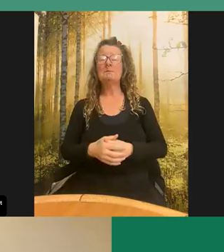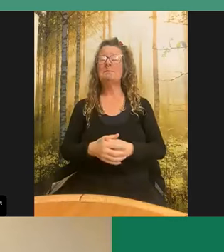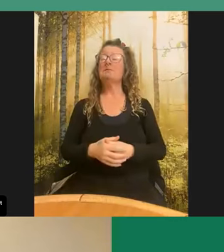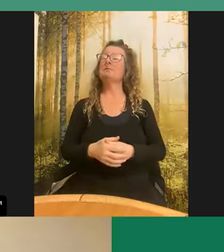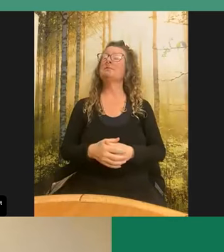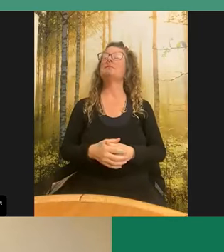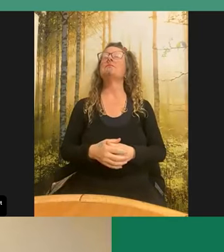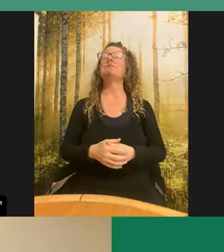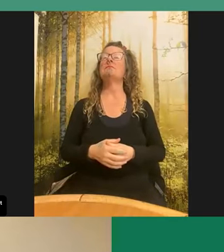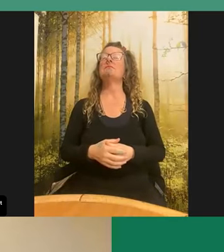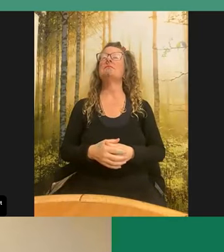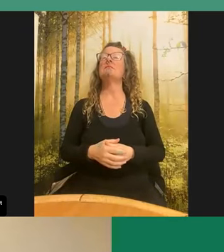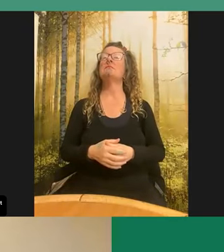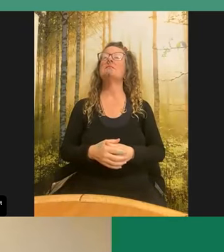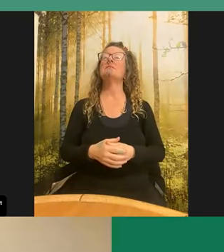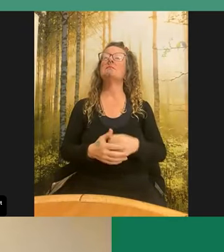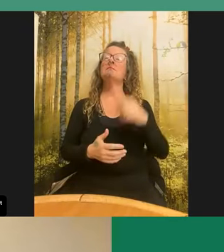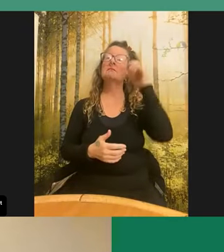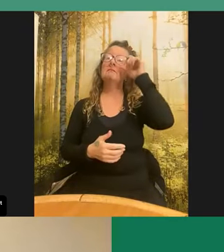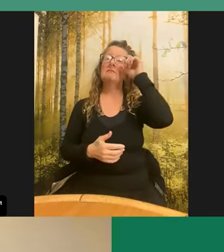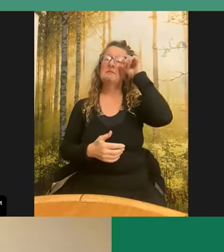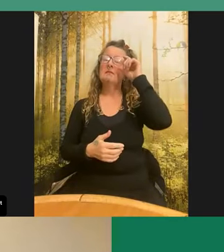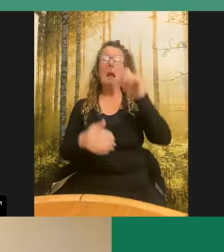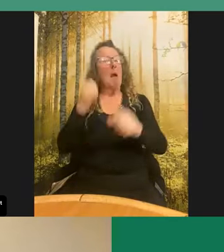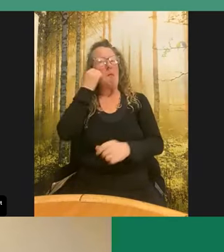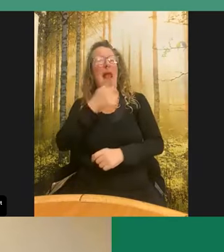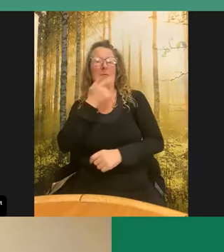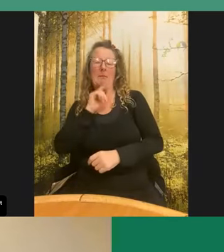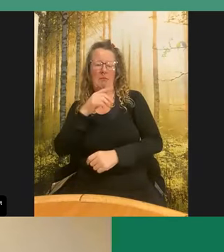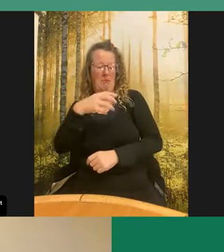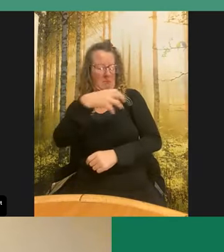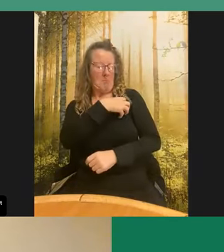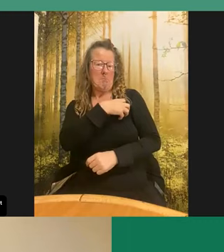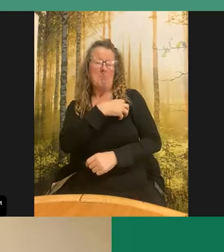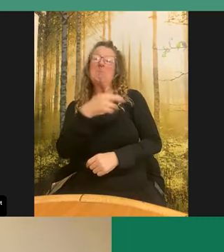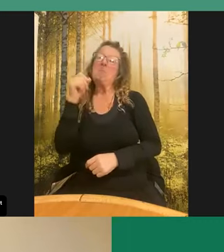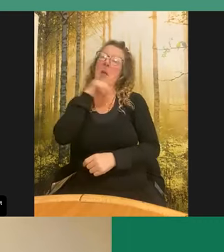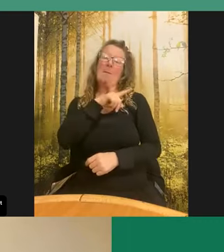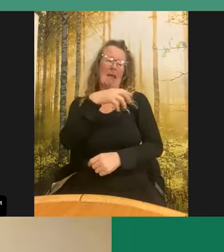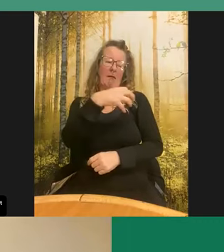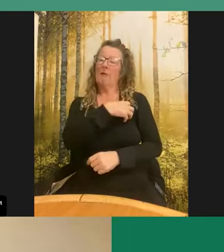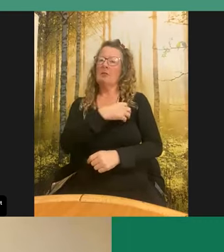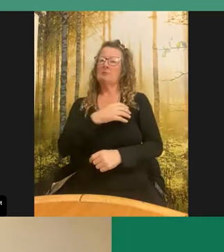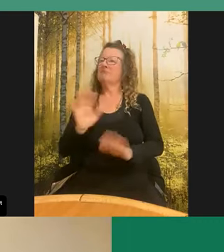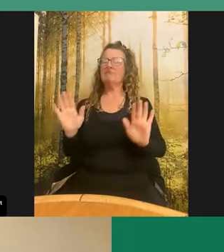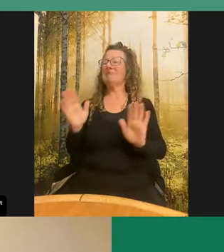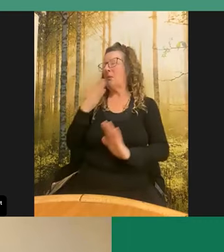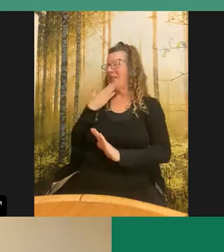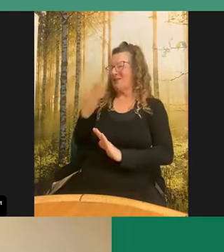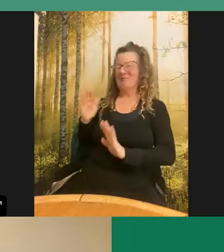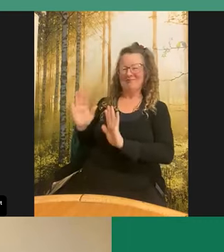view, that we don't wear a poppy, for the reason that until it's taught, you know, until it's expressed, until it's vocalized,